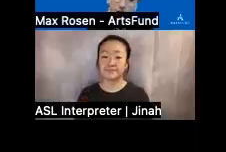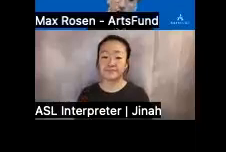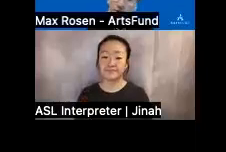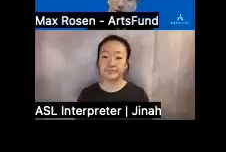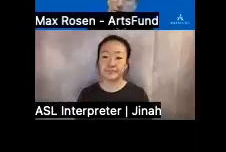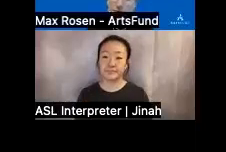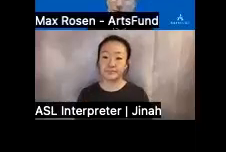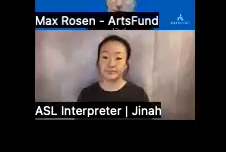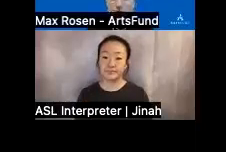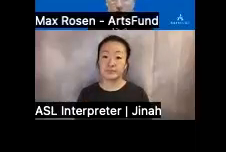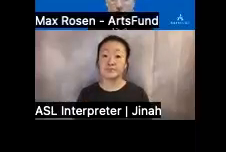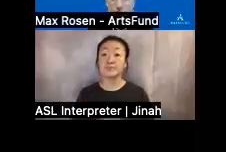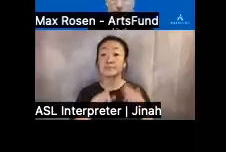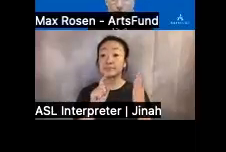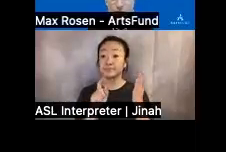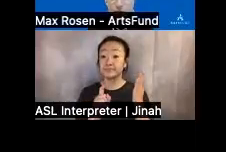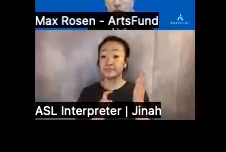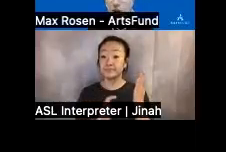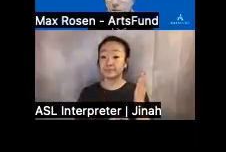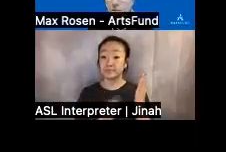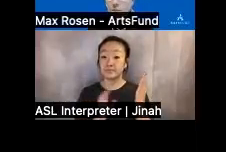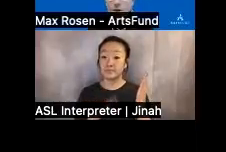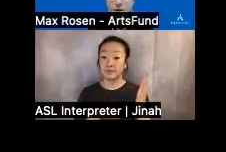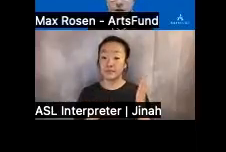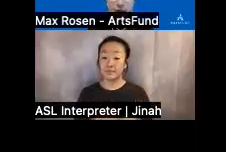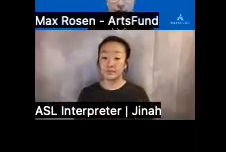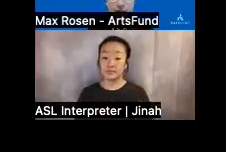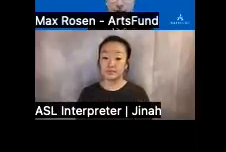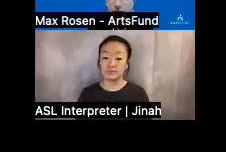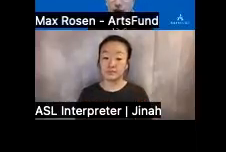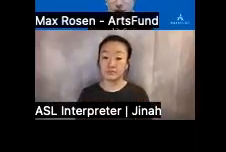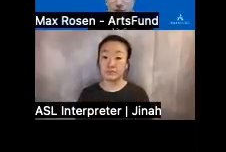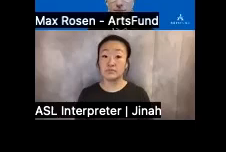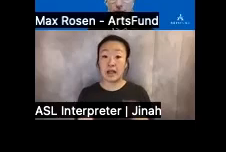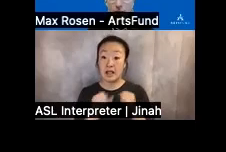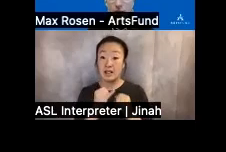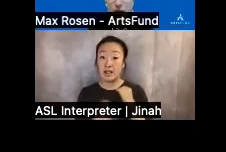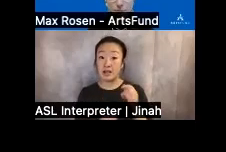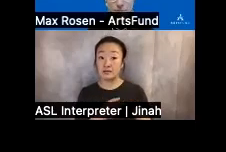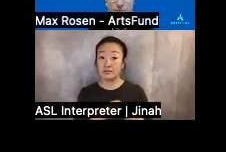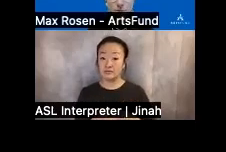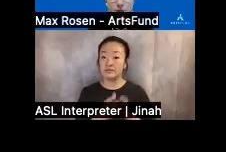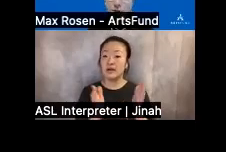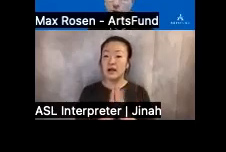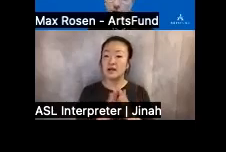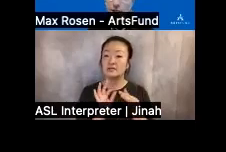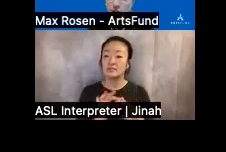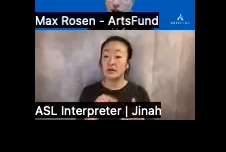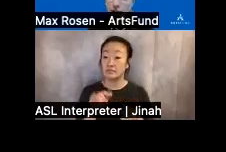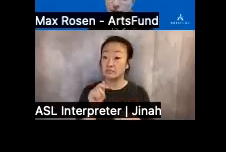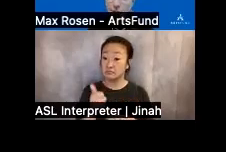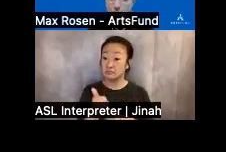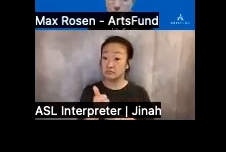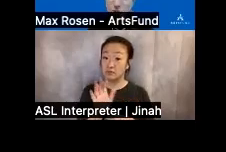I'll scroll down to the bottom of this form where the last section asks about if your